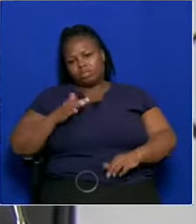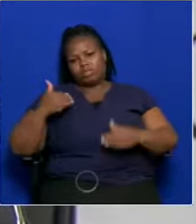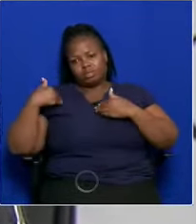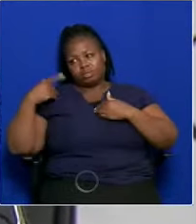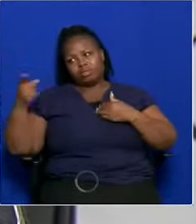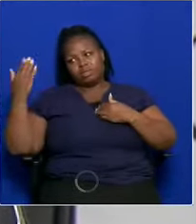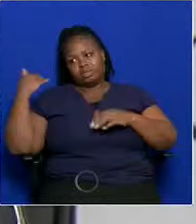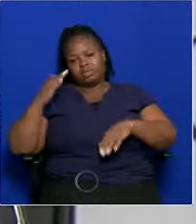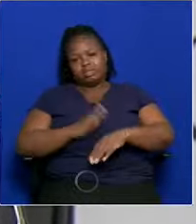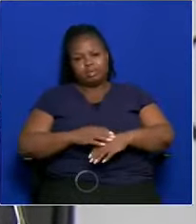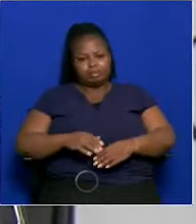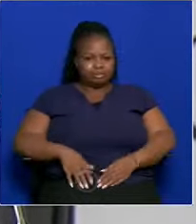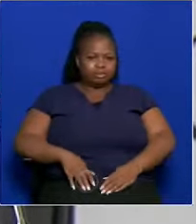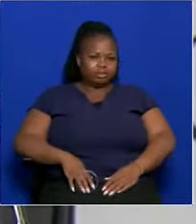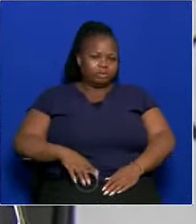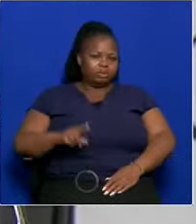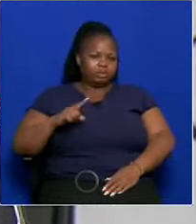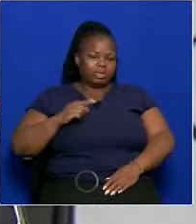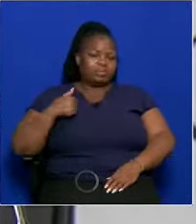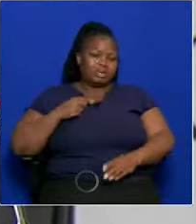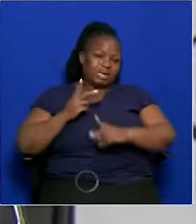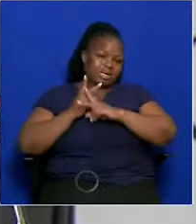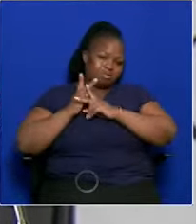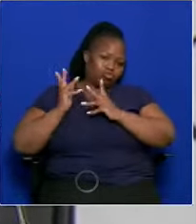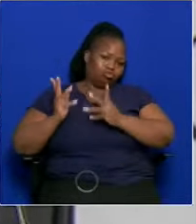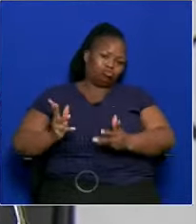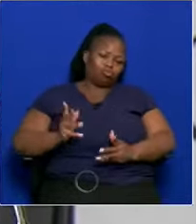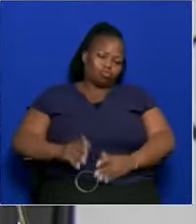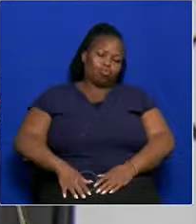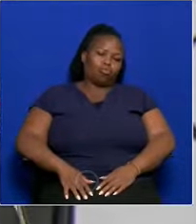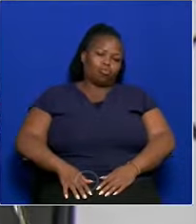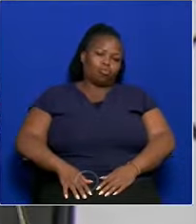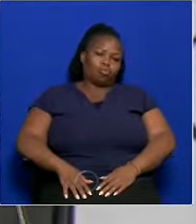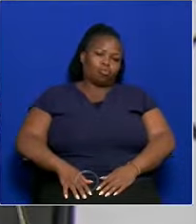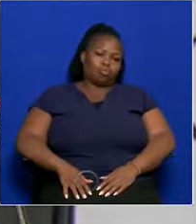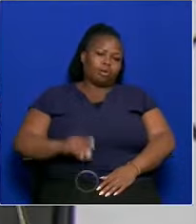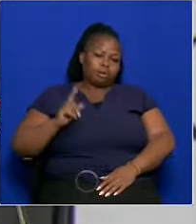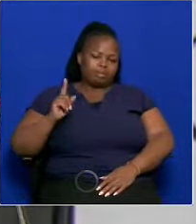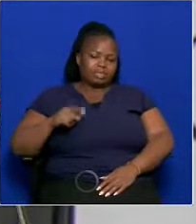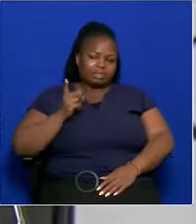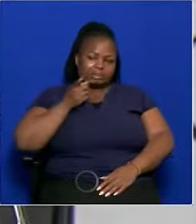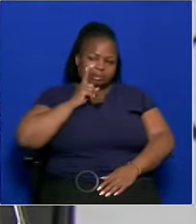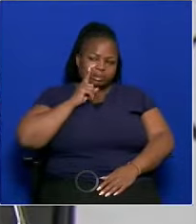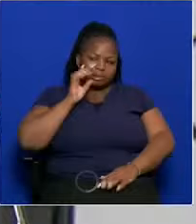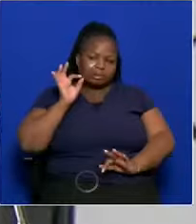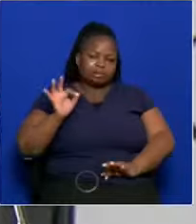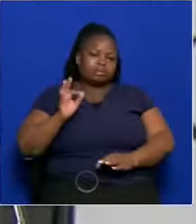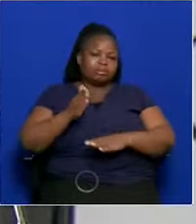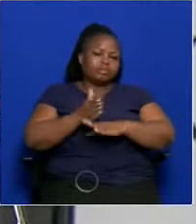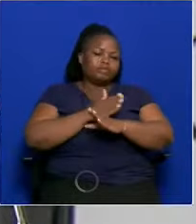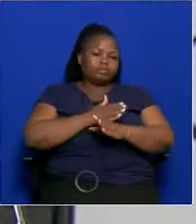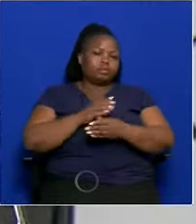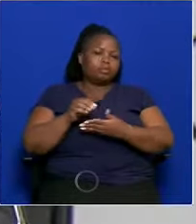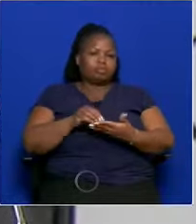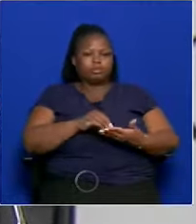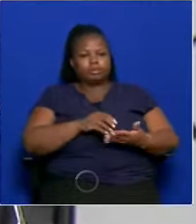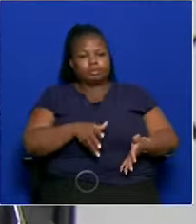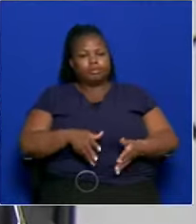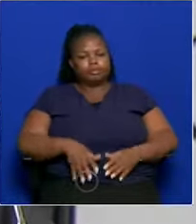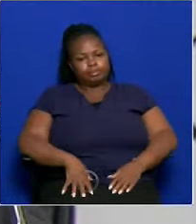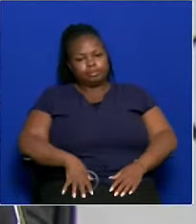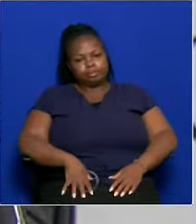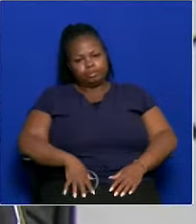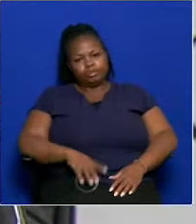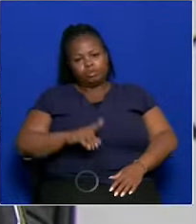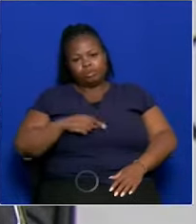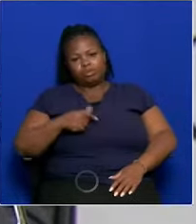since I kept this one, so I should have bettered it before I brought it here, because that I wanted to see where the